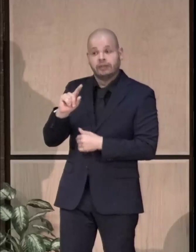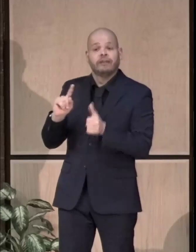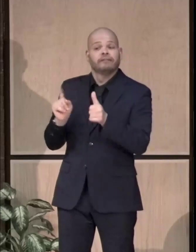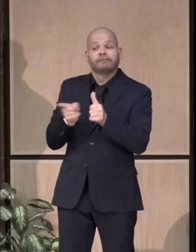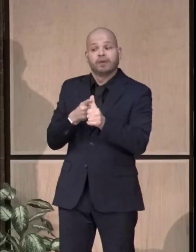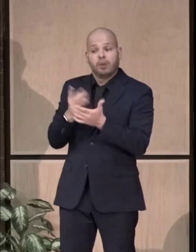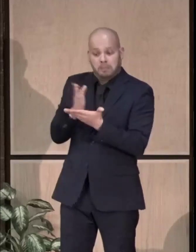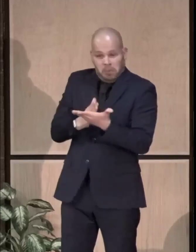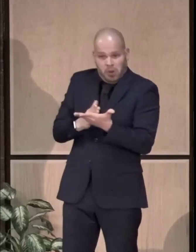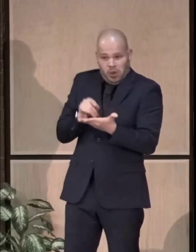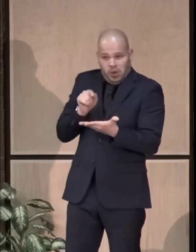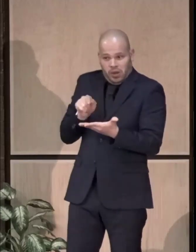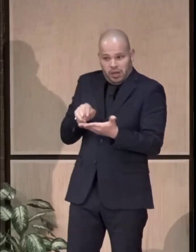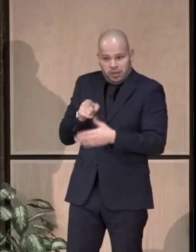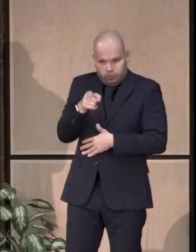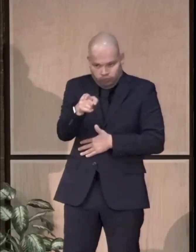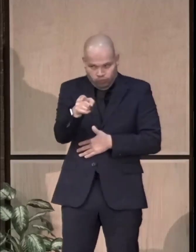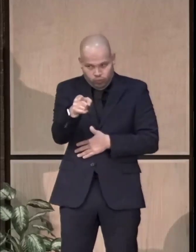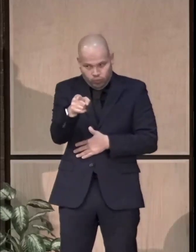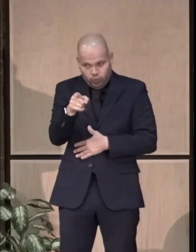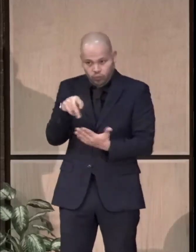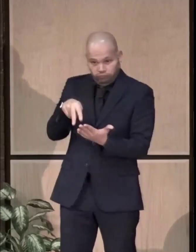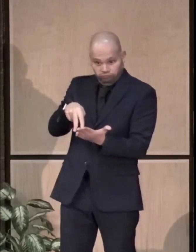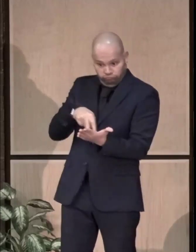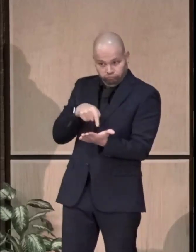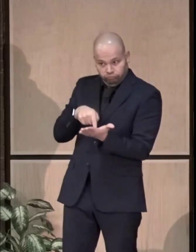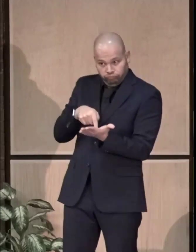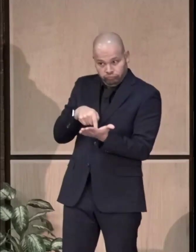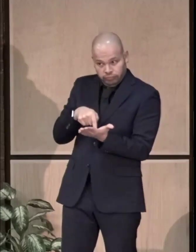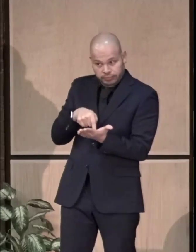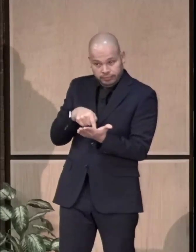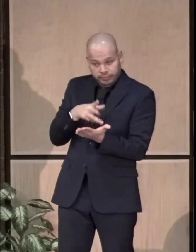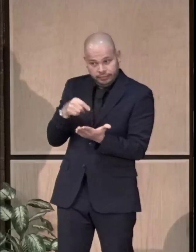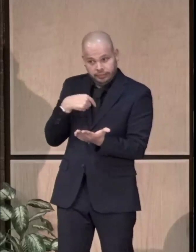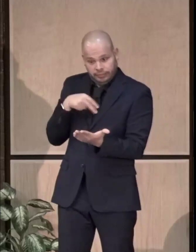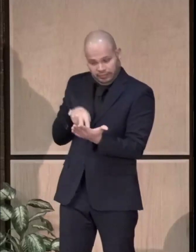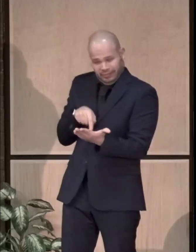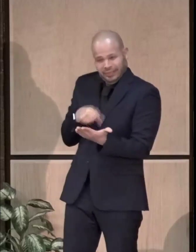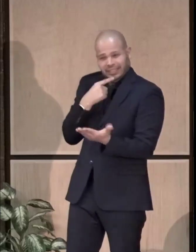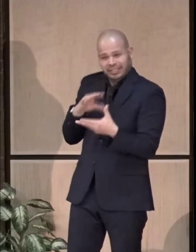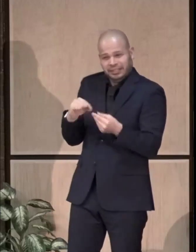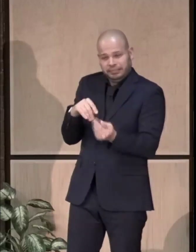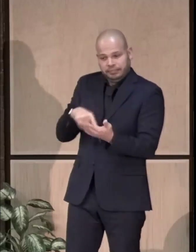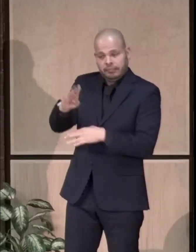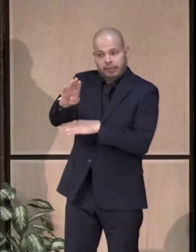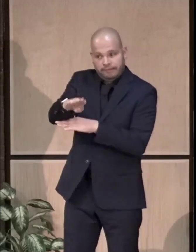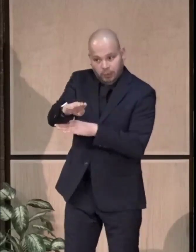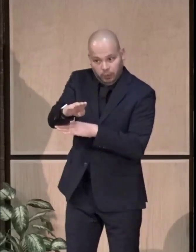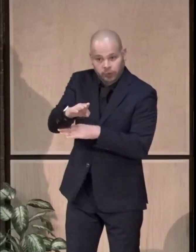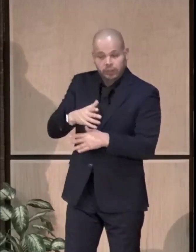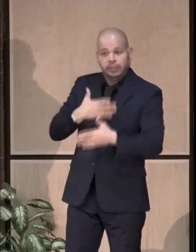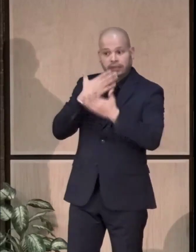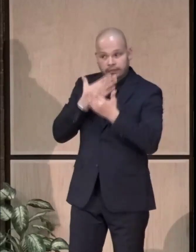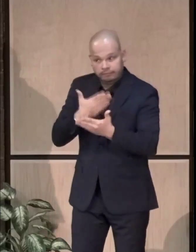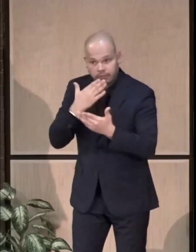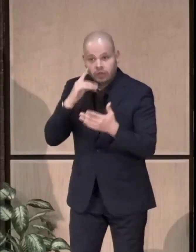Yes, sir. And it says, good afternoon. Thank you for taking the time to speak with me earlier today. Do you recall anything about that